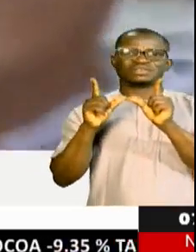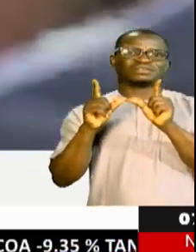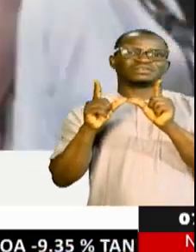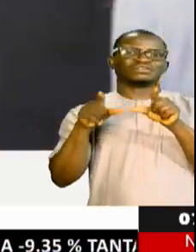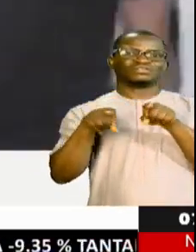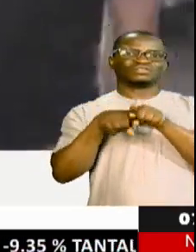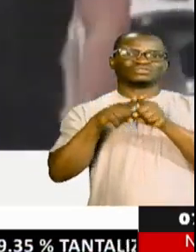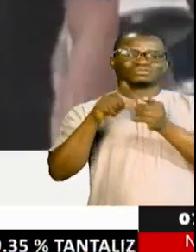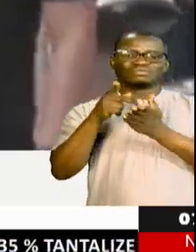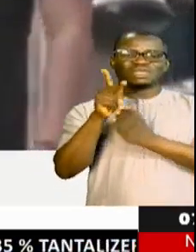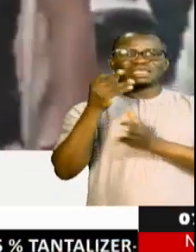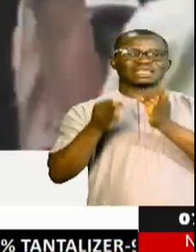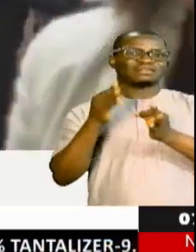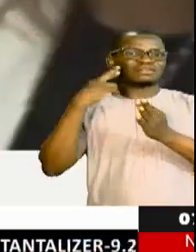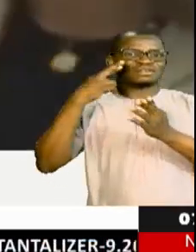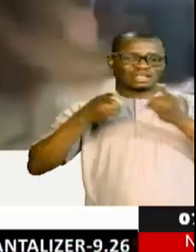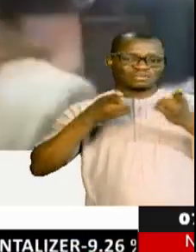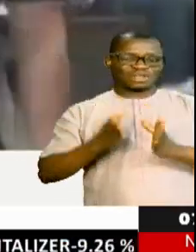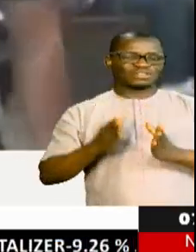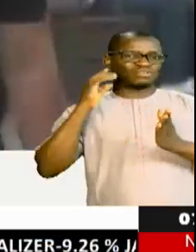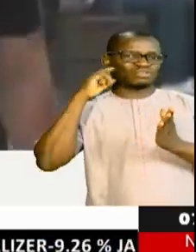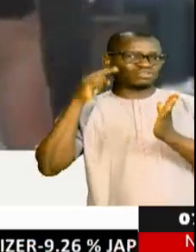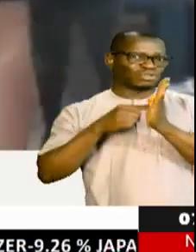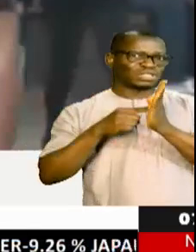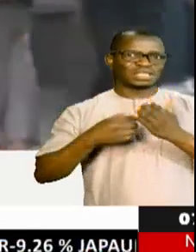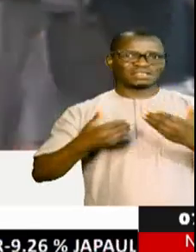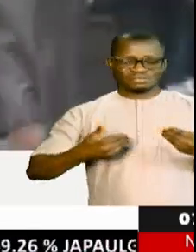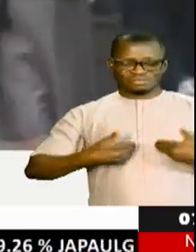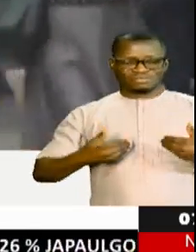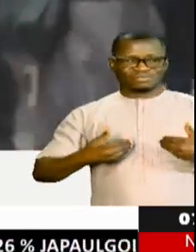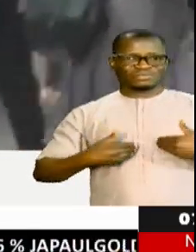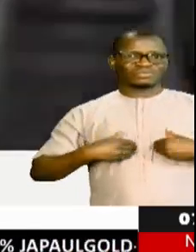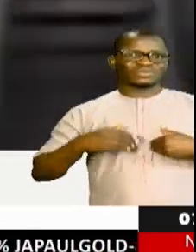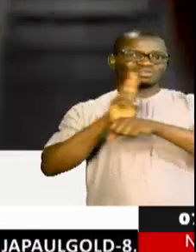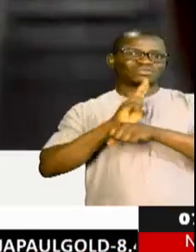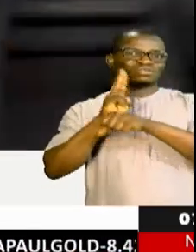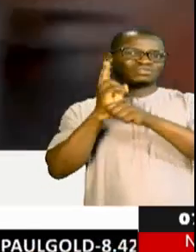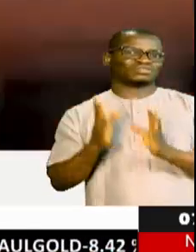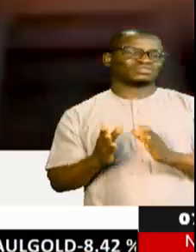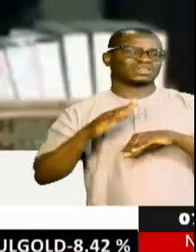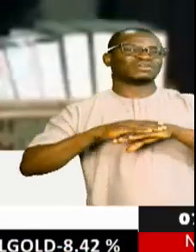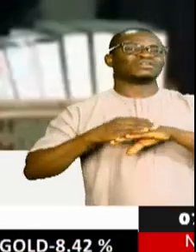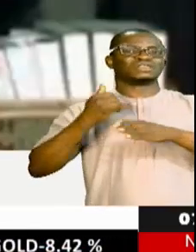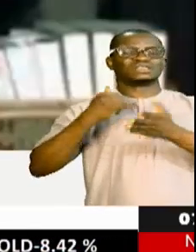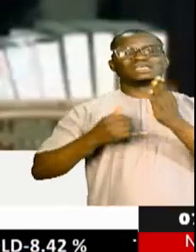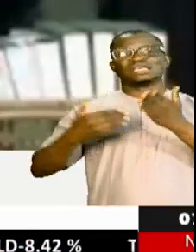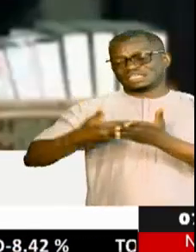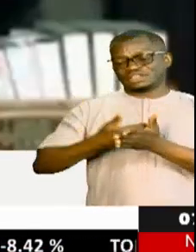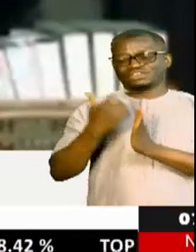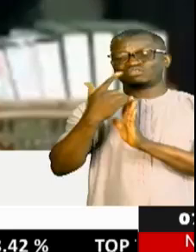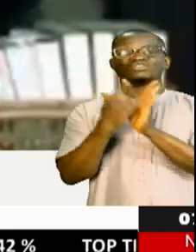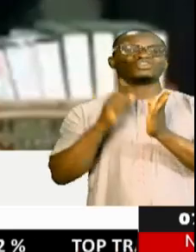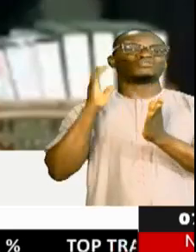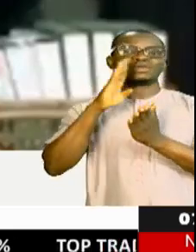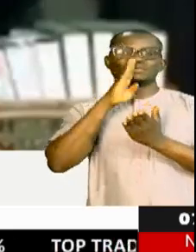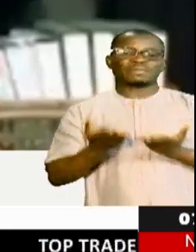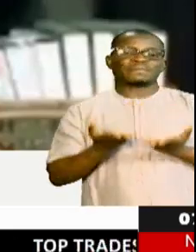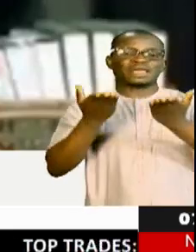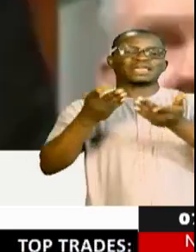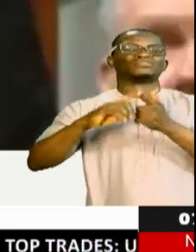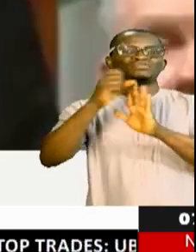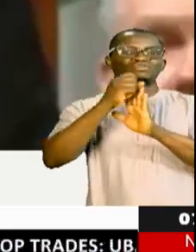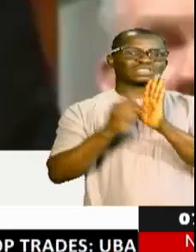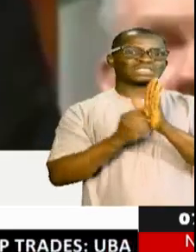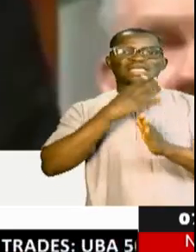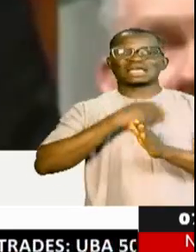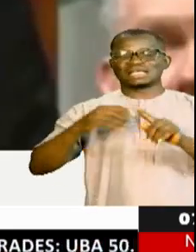if regulators notice young users slipping through the cracks. The new laws will be presented to state and territory